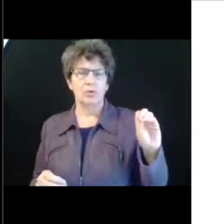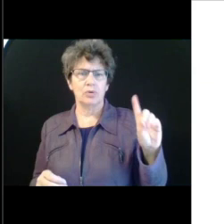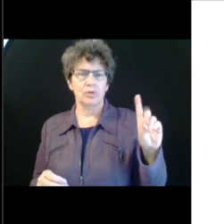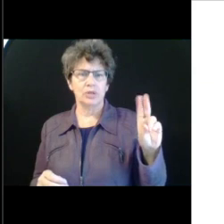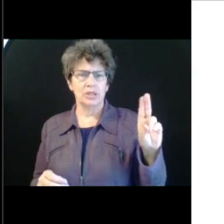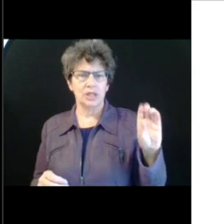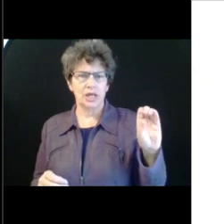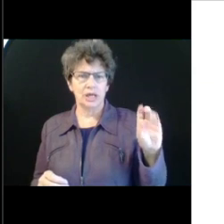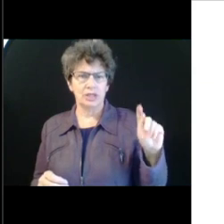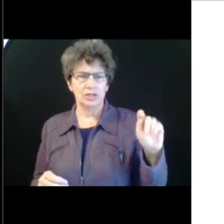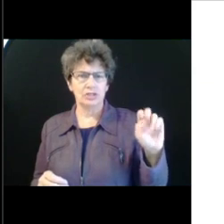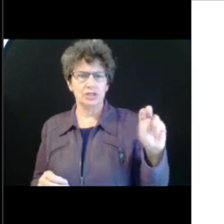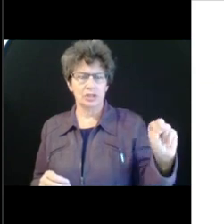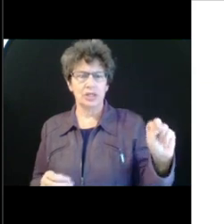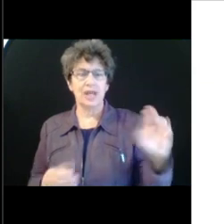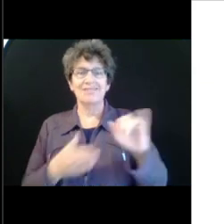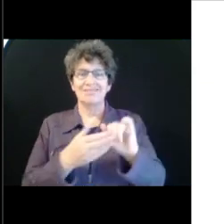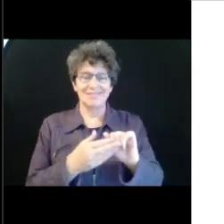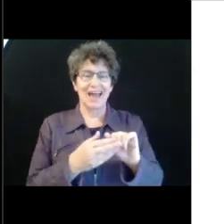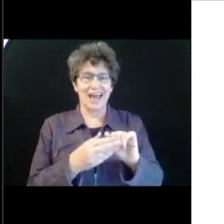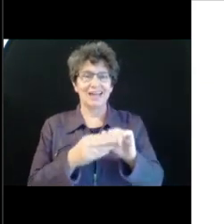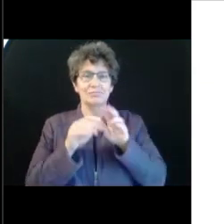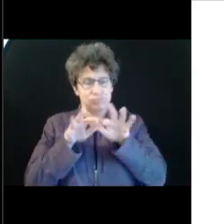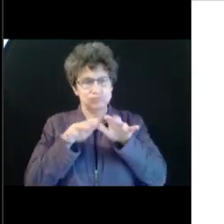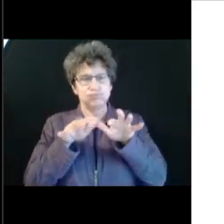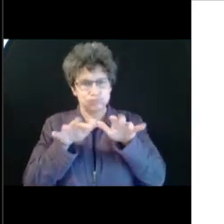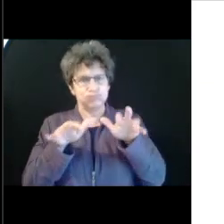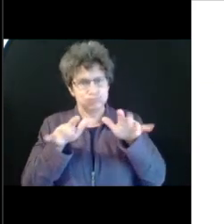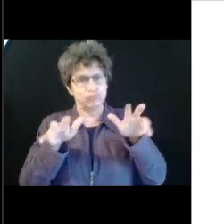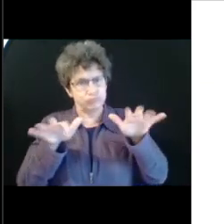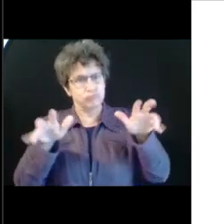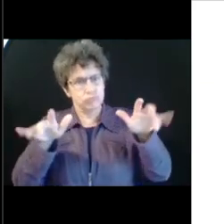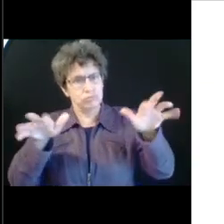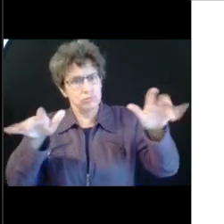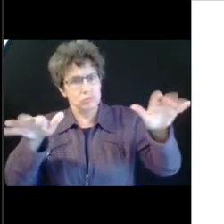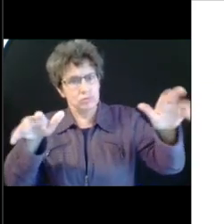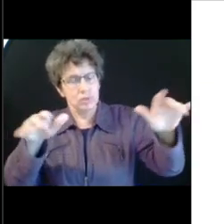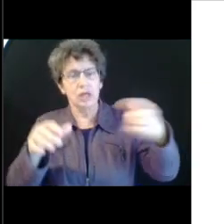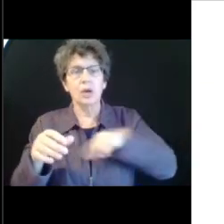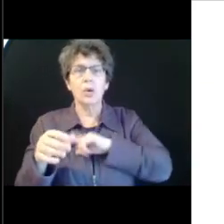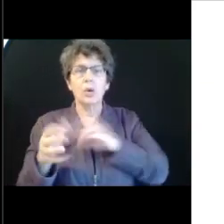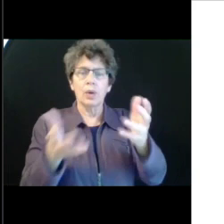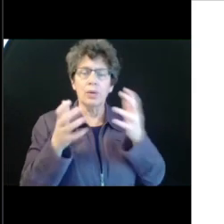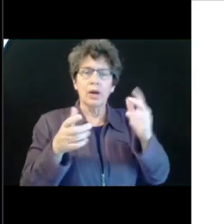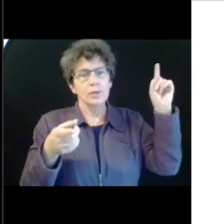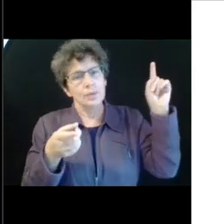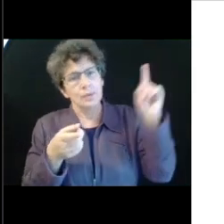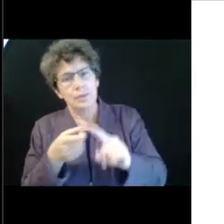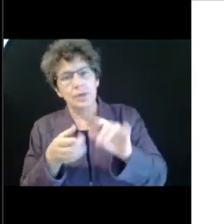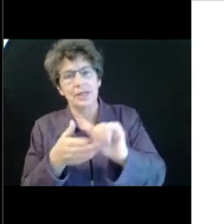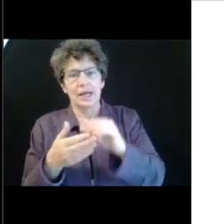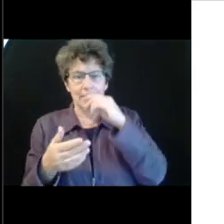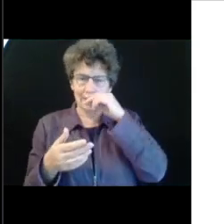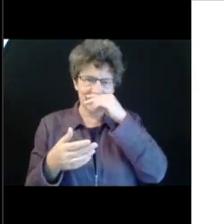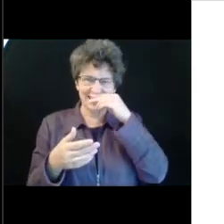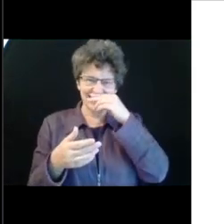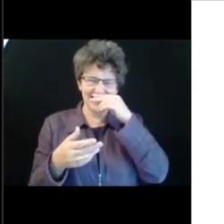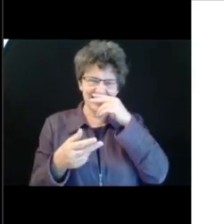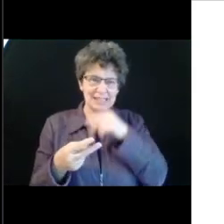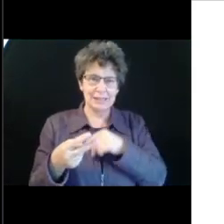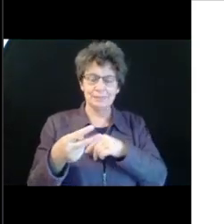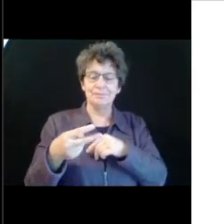combating a pandemic such as COVID-19. So that's reproduction rate. And there are two factors